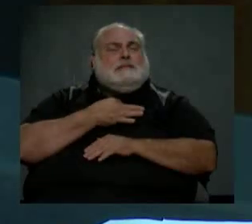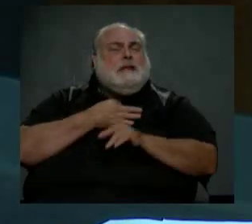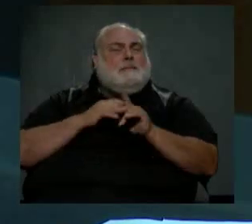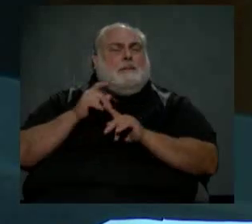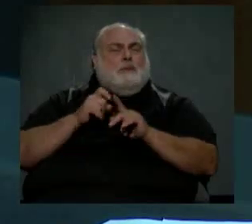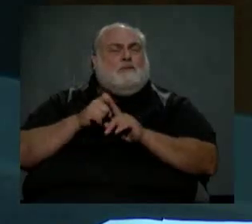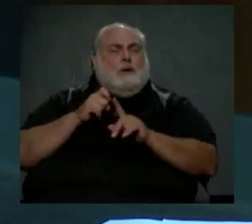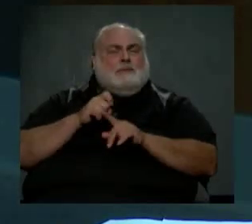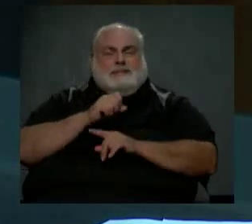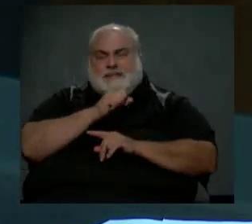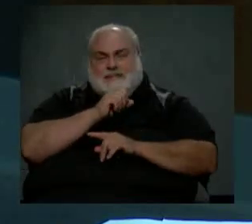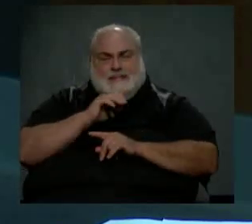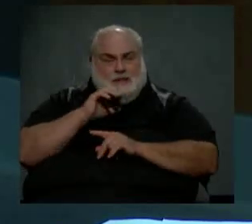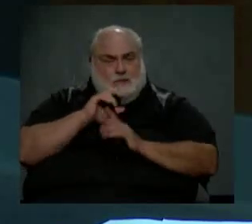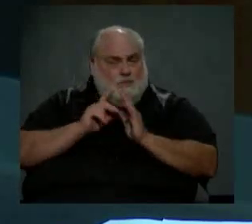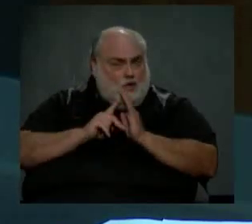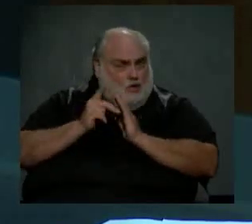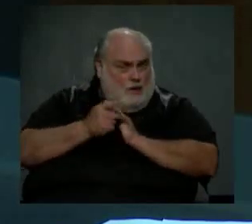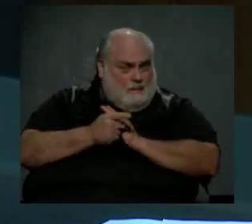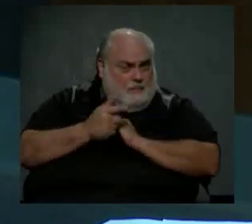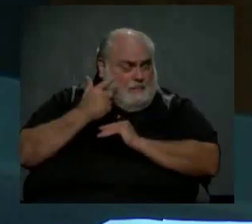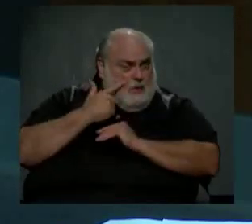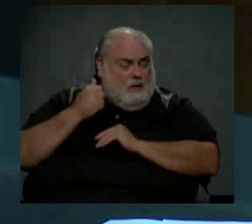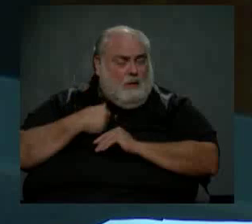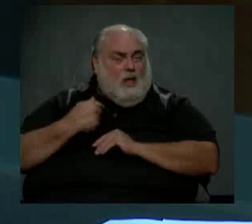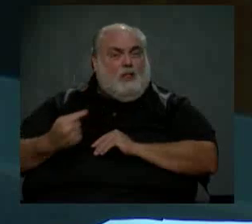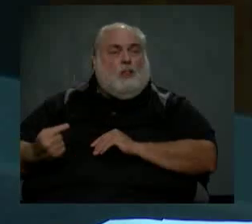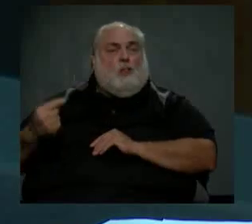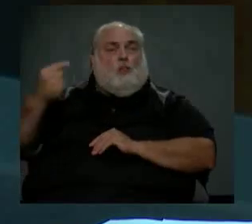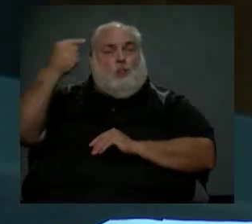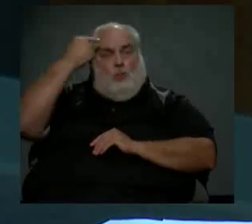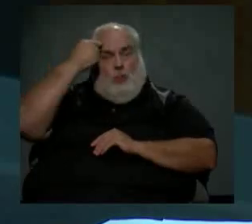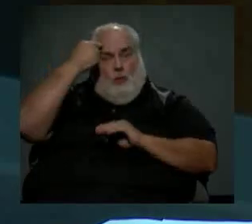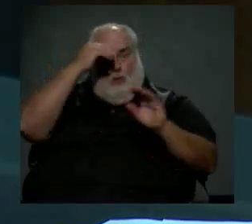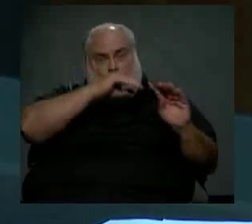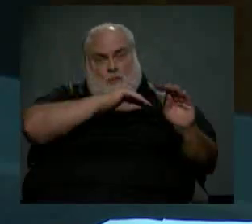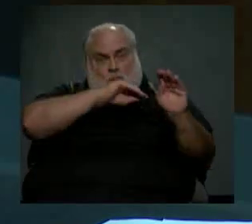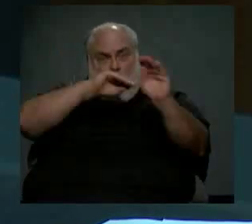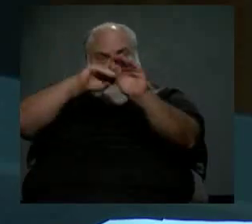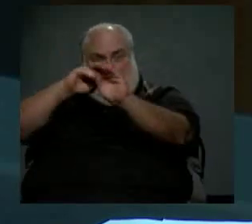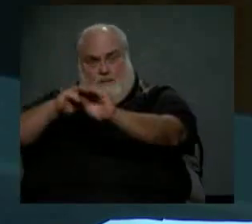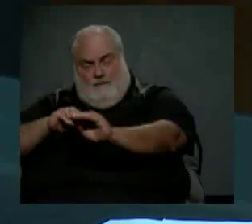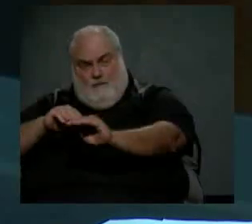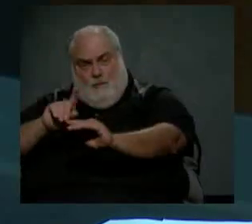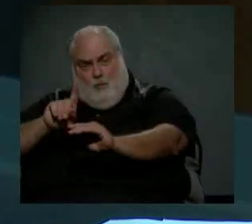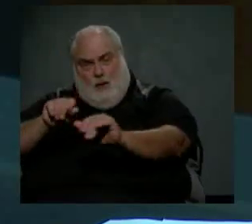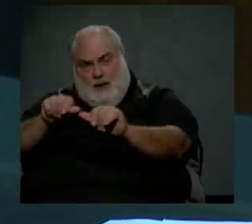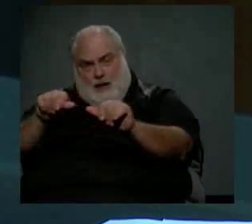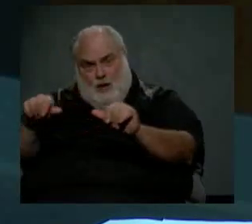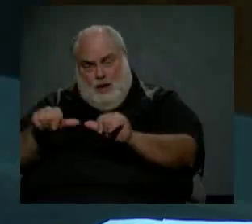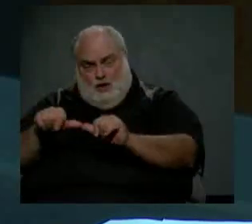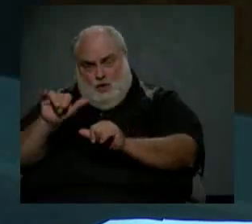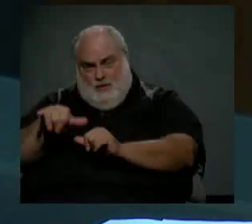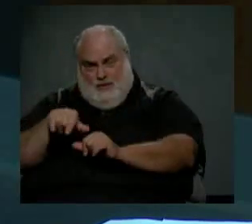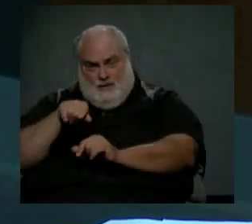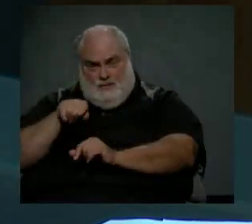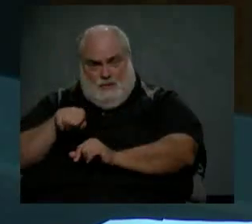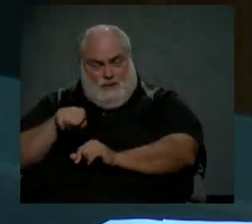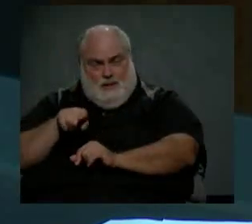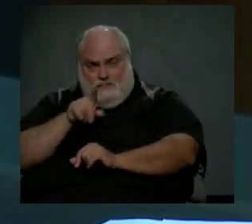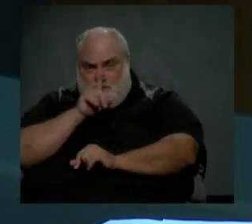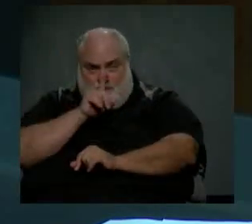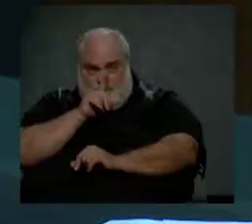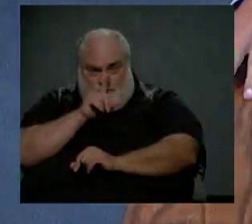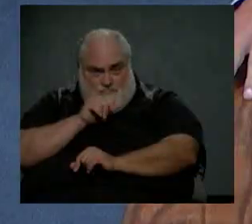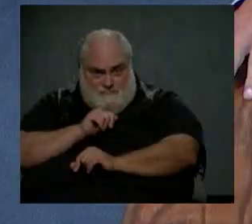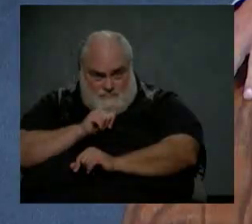the senior programs, because I got the idea that maybe we was moving the seniors from the other locations to this location. Is